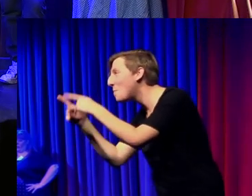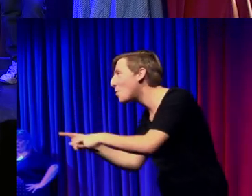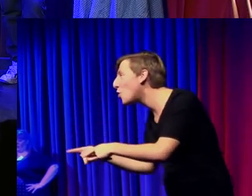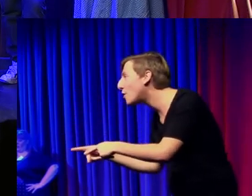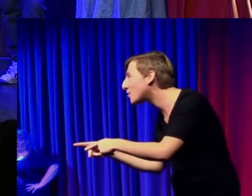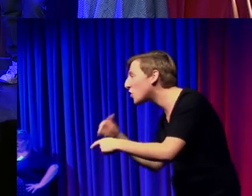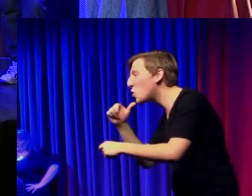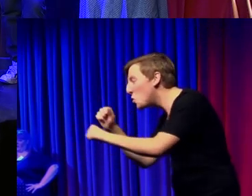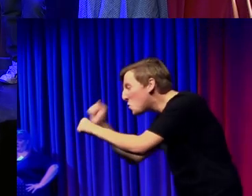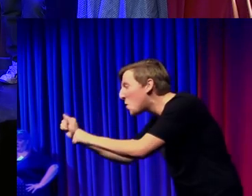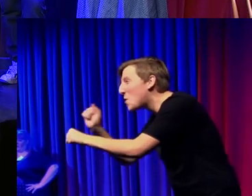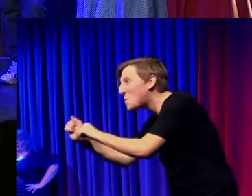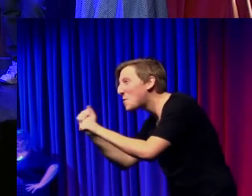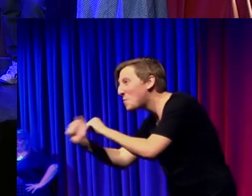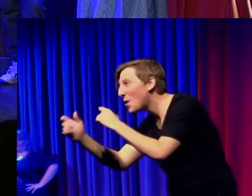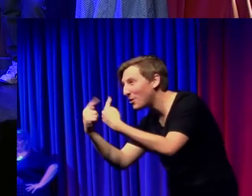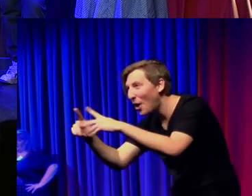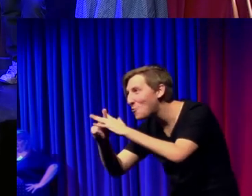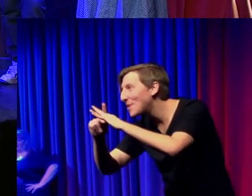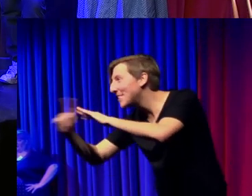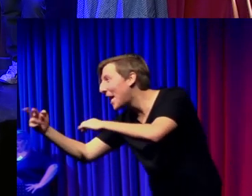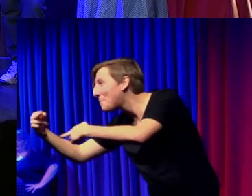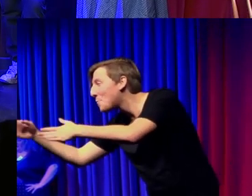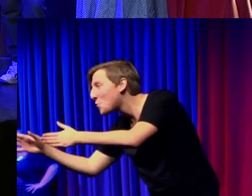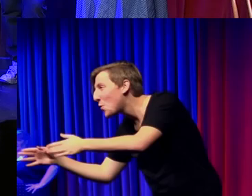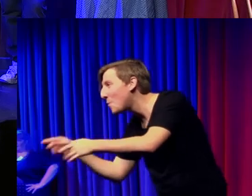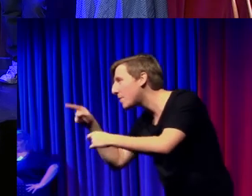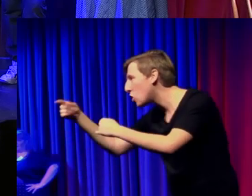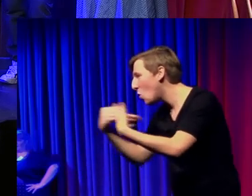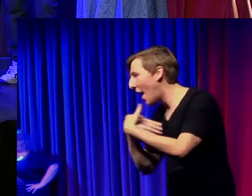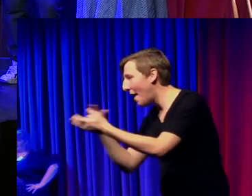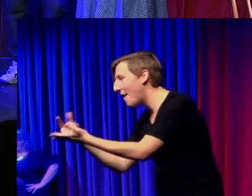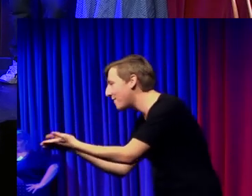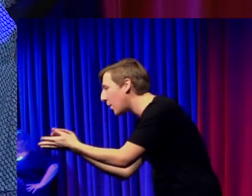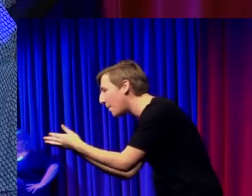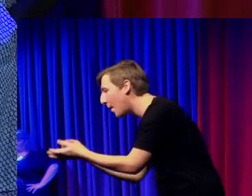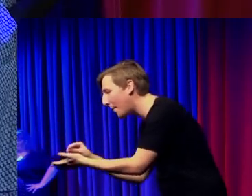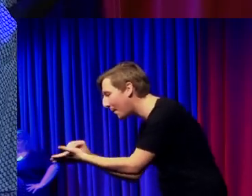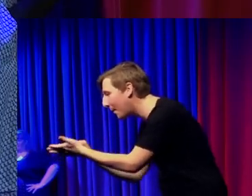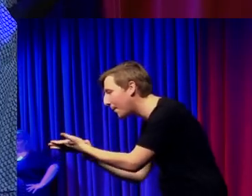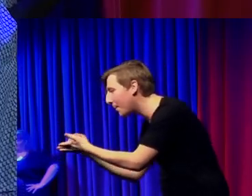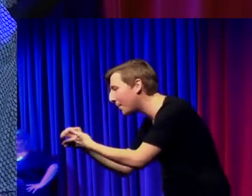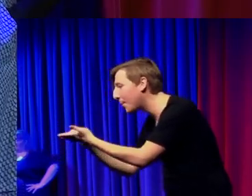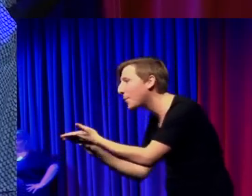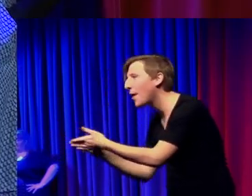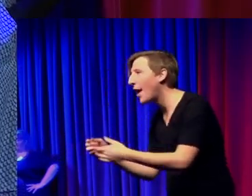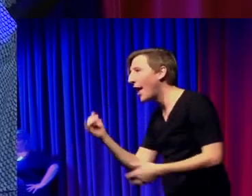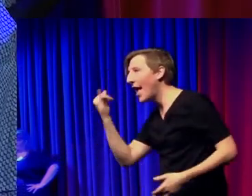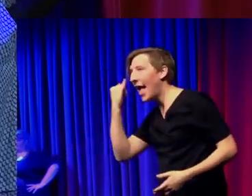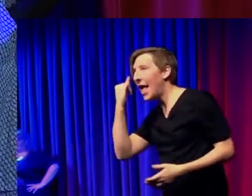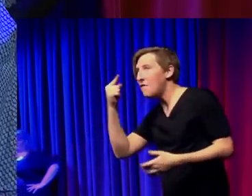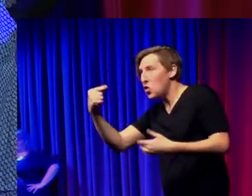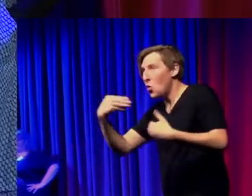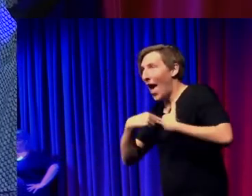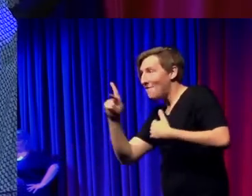All of the legwork for whatever reason. It was like, if you had this symbol, you're the only survivor. Everybody else got gassed. And I was like, well, fuck,